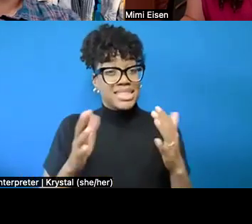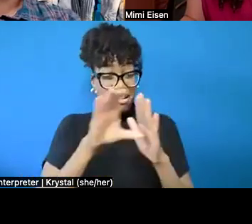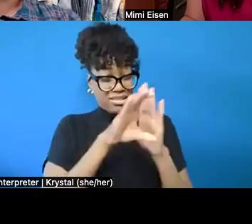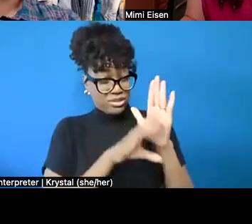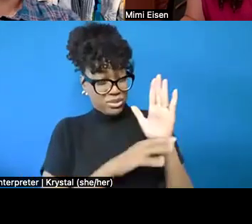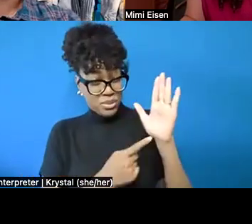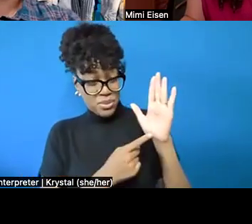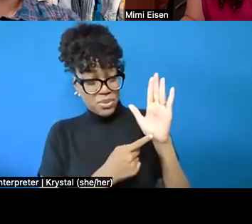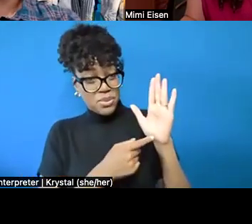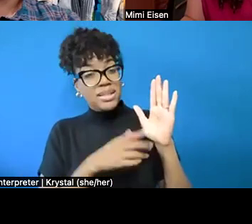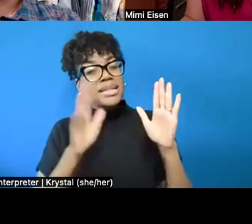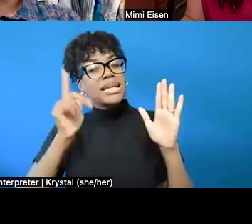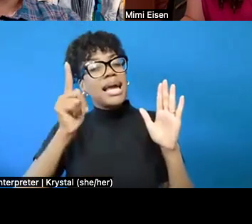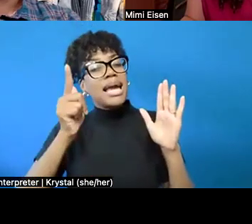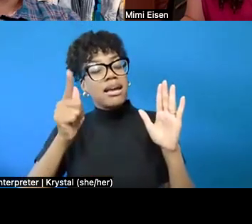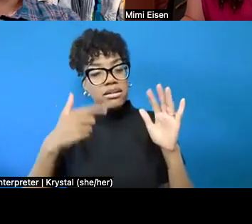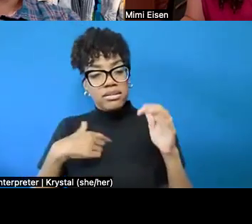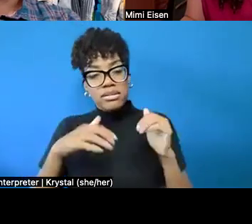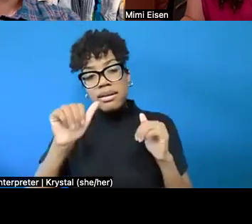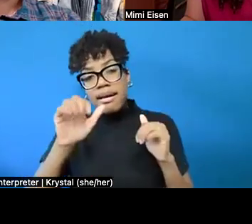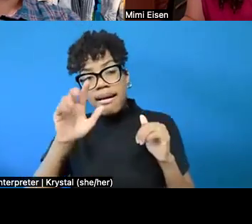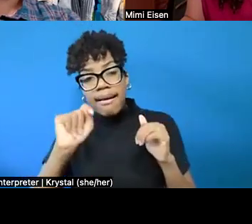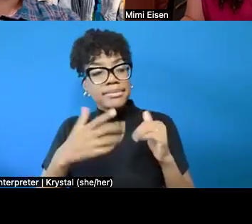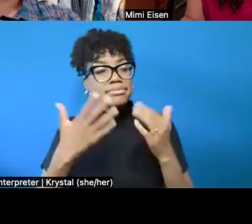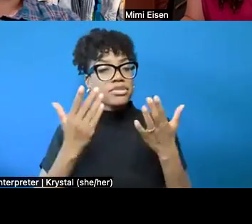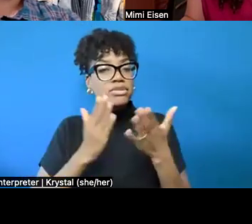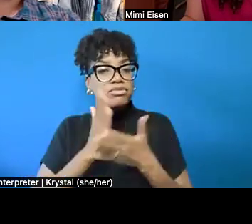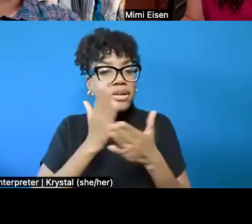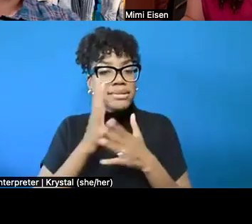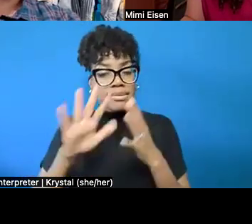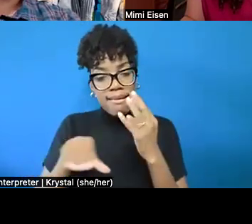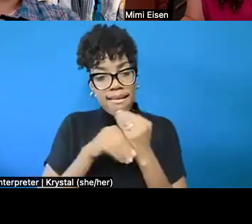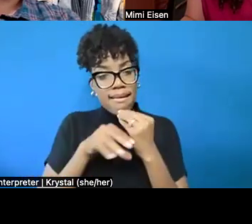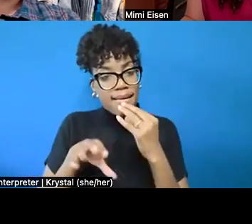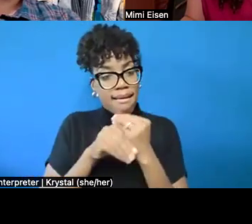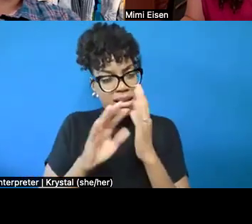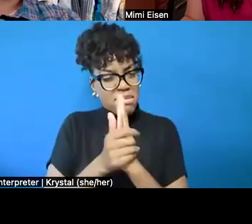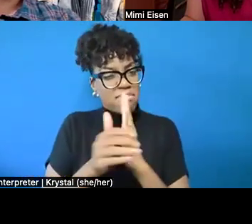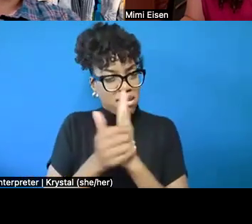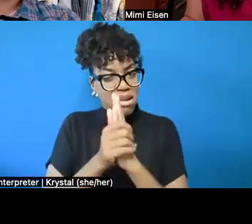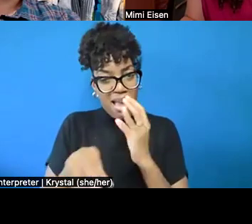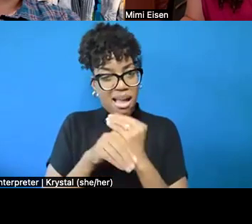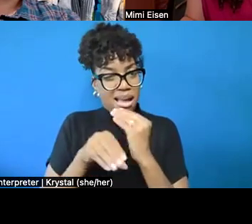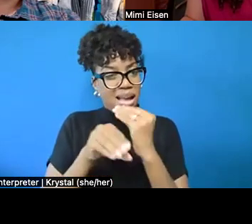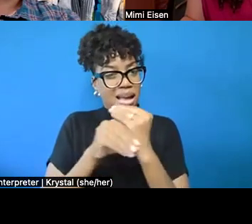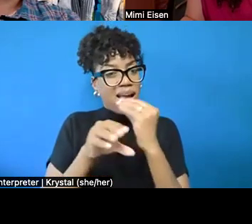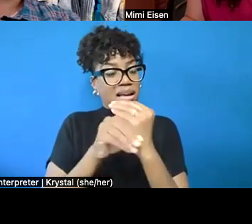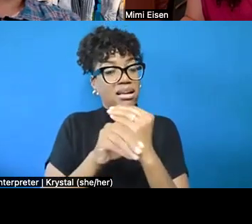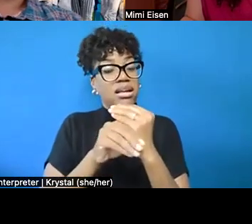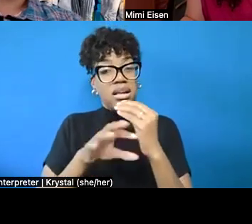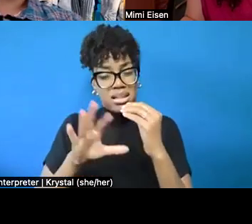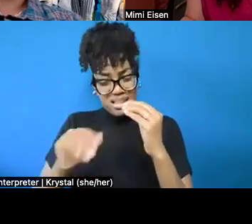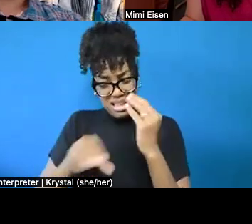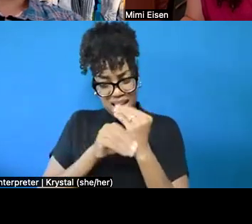the Constitution came from collective struggle, right? The abolitionist movement, the women's